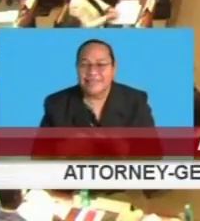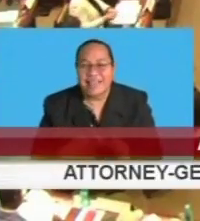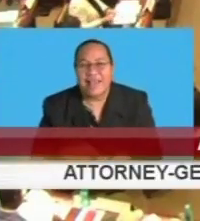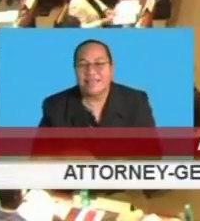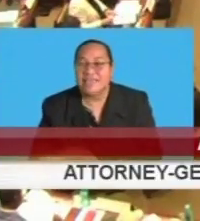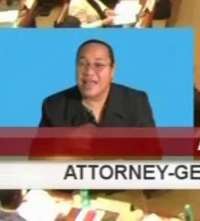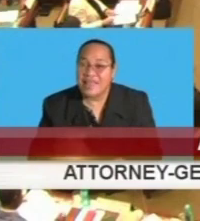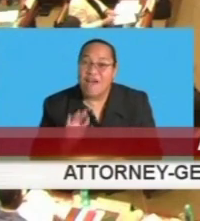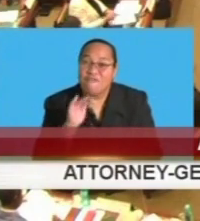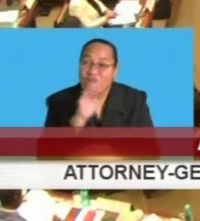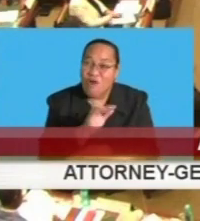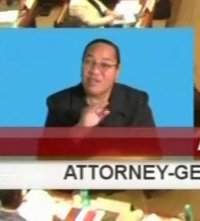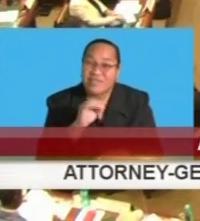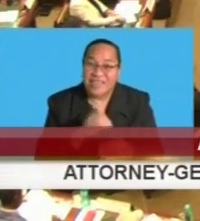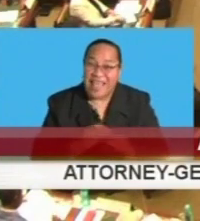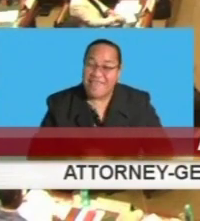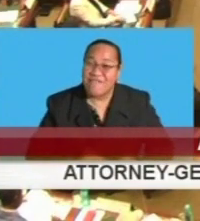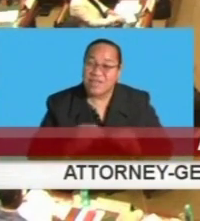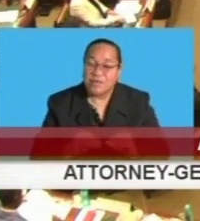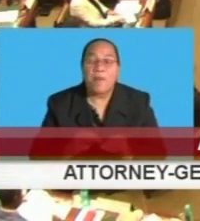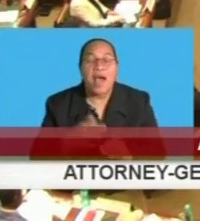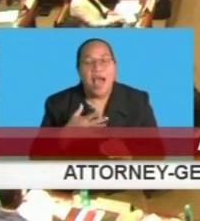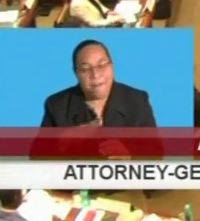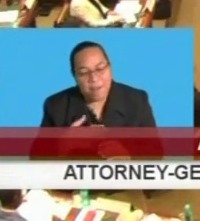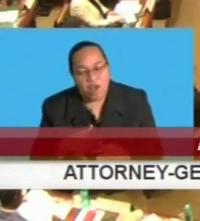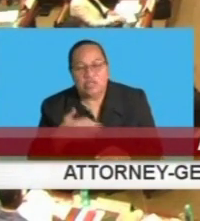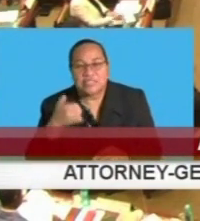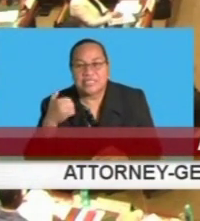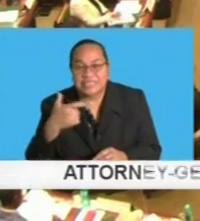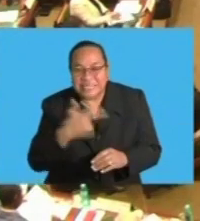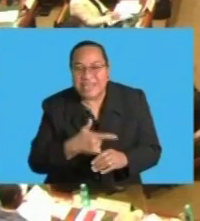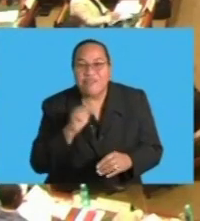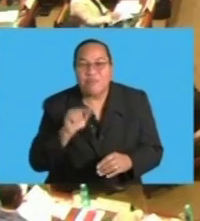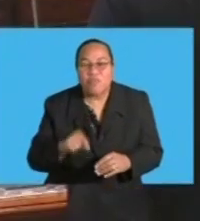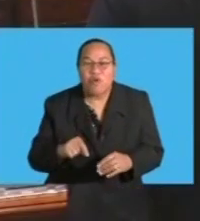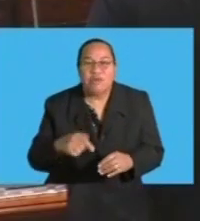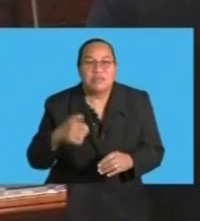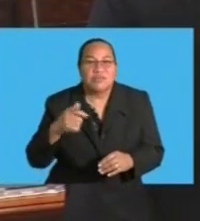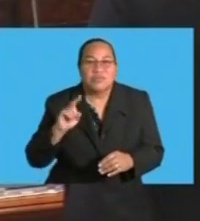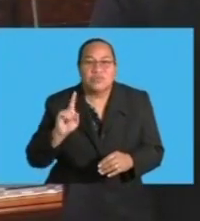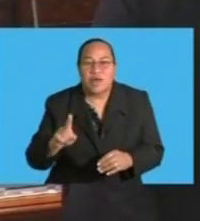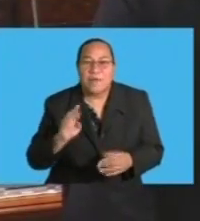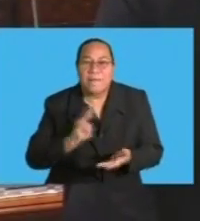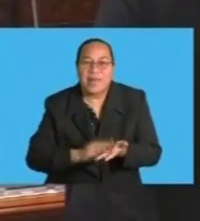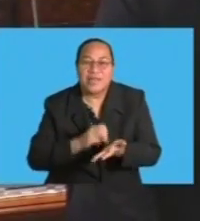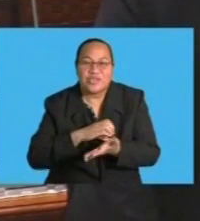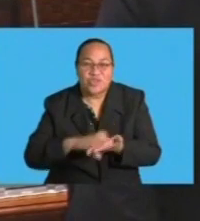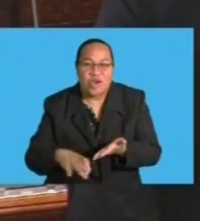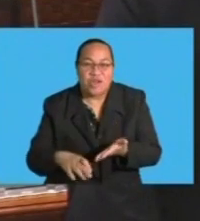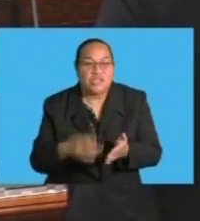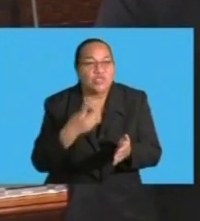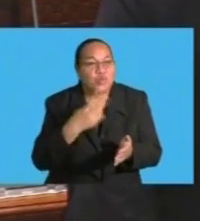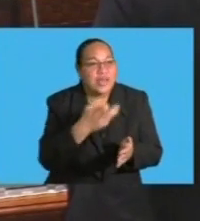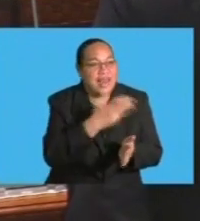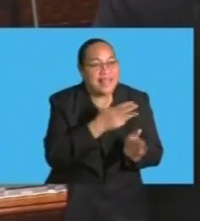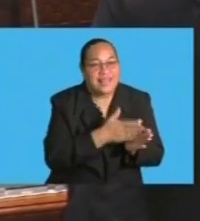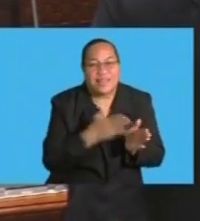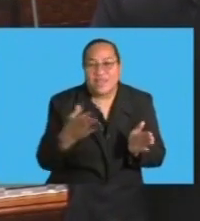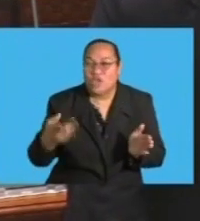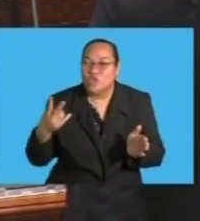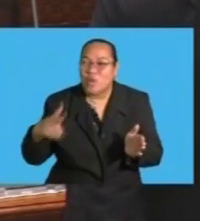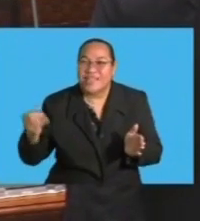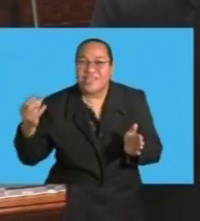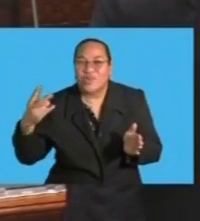direct investment we expect it to be around about $706.1 million for the 2019-2020 period.